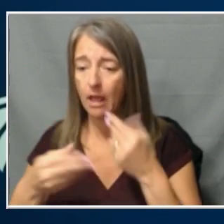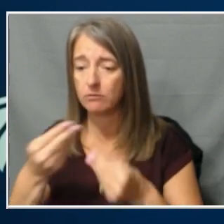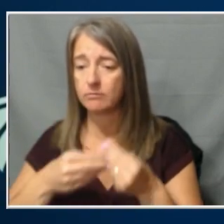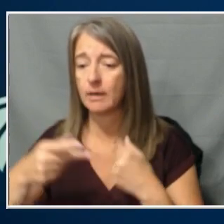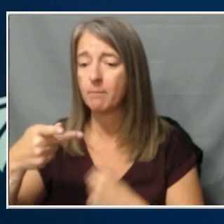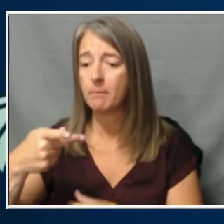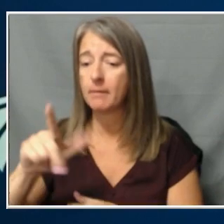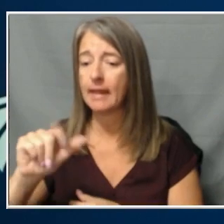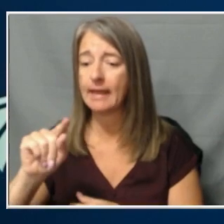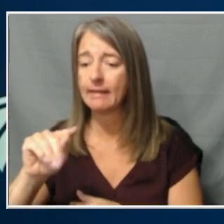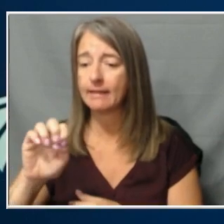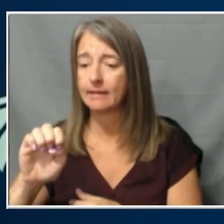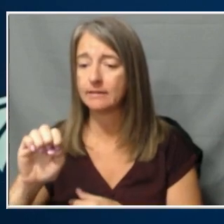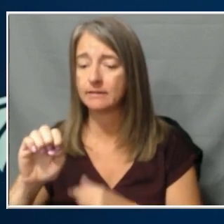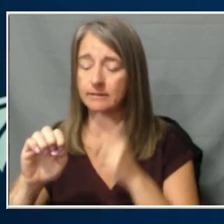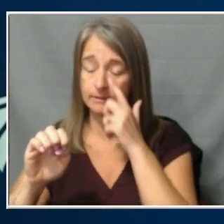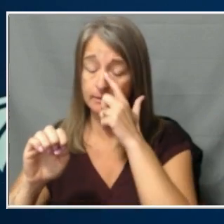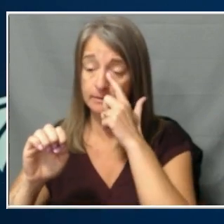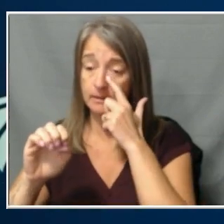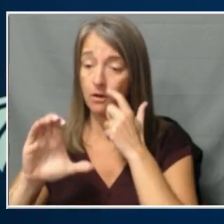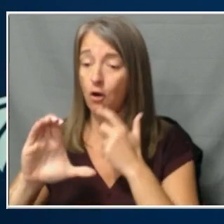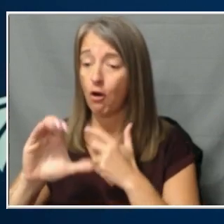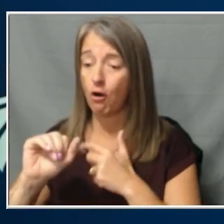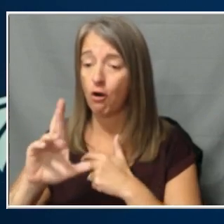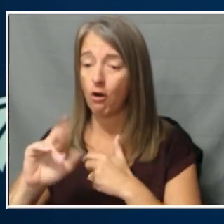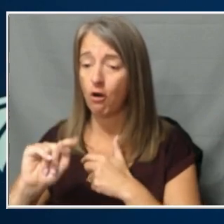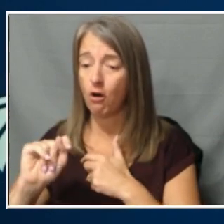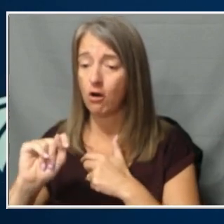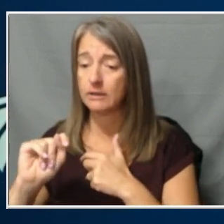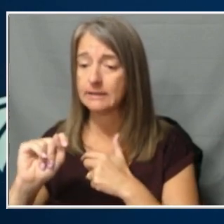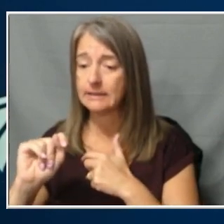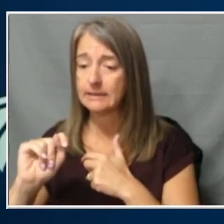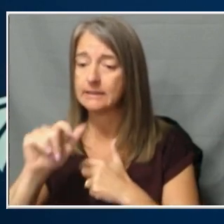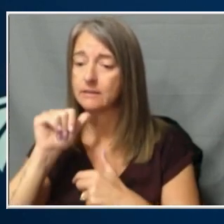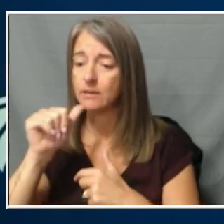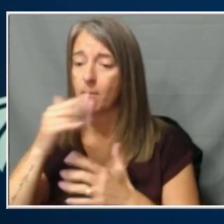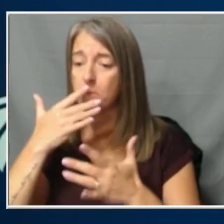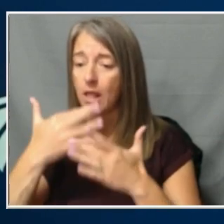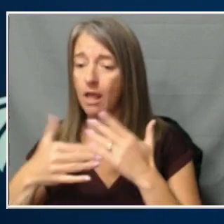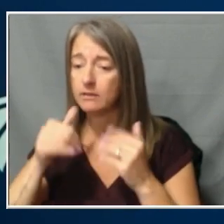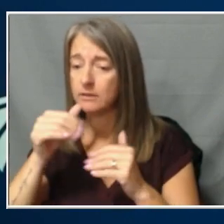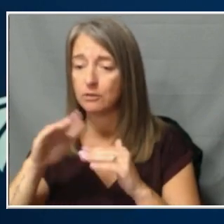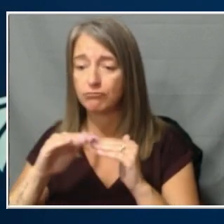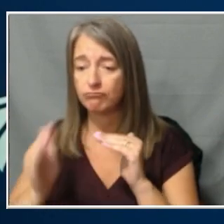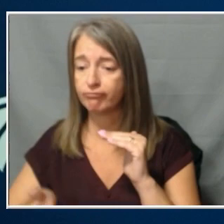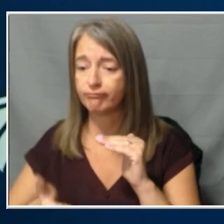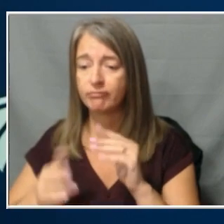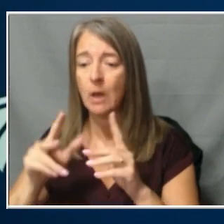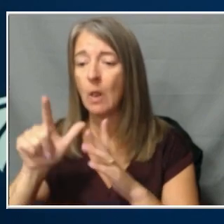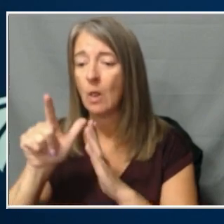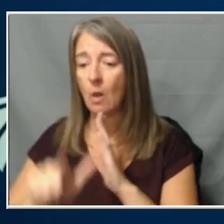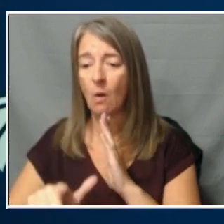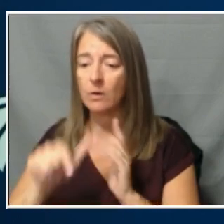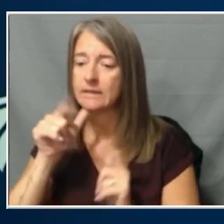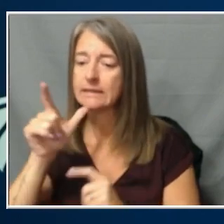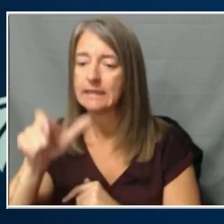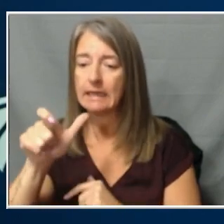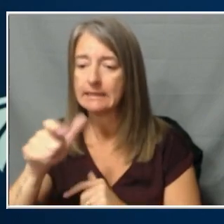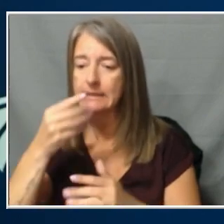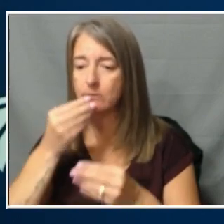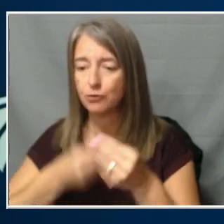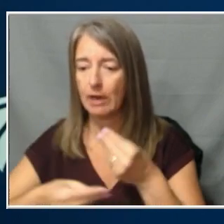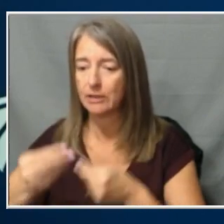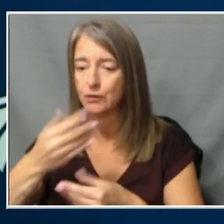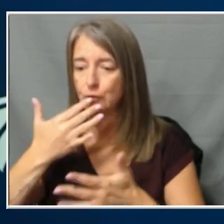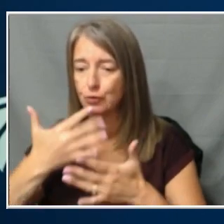transfusions. And with the CAR T, we were fortunate that her blood counts did not drop very low, and she did not need any